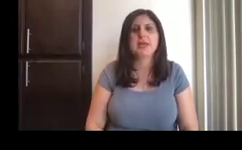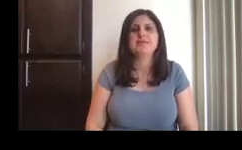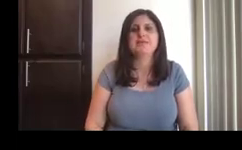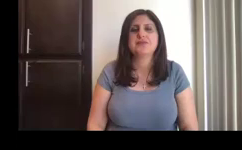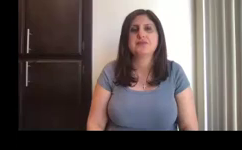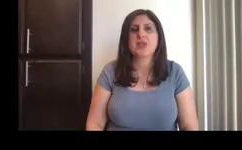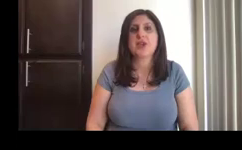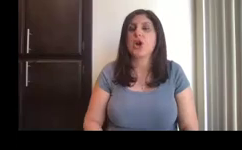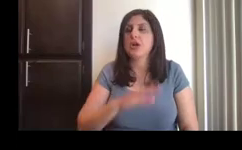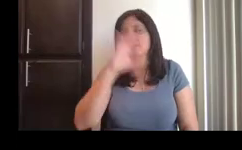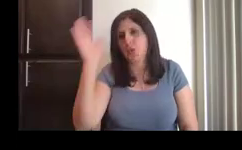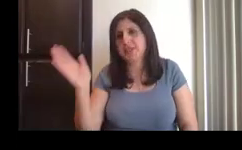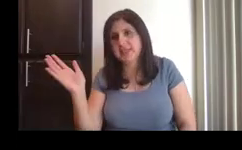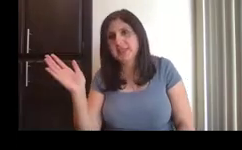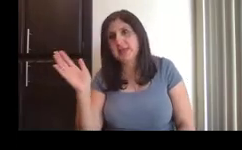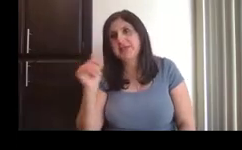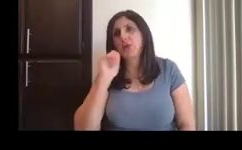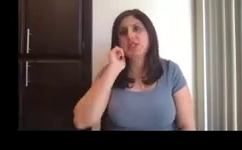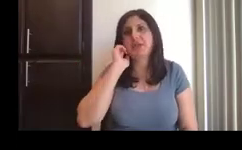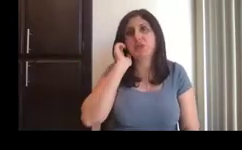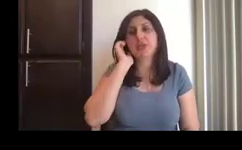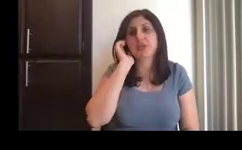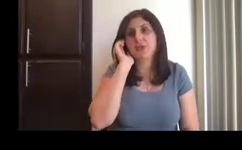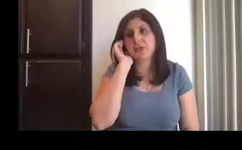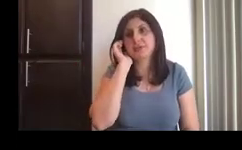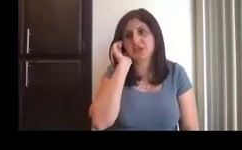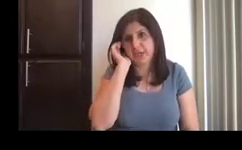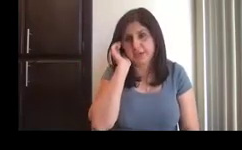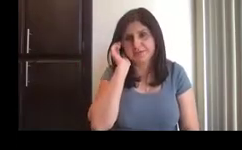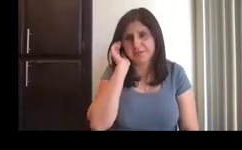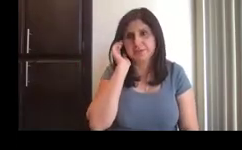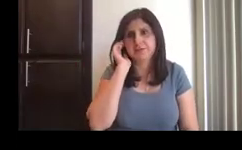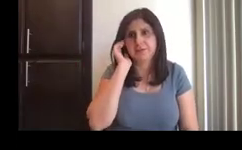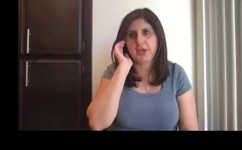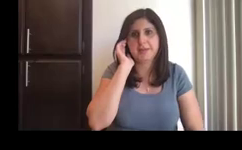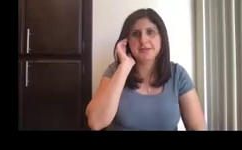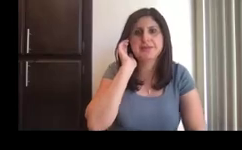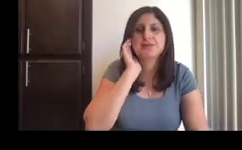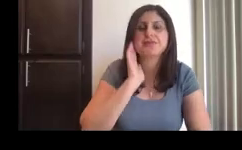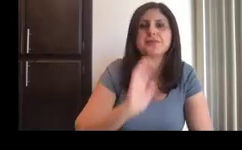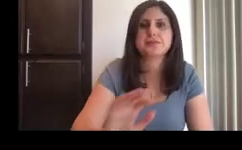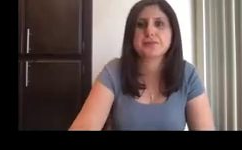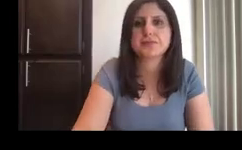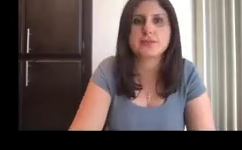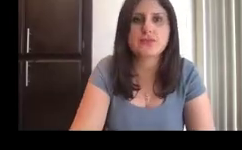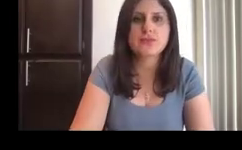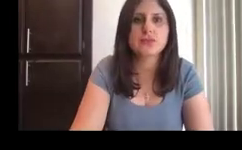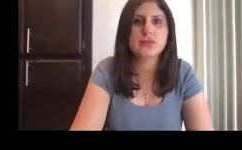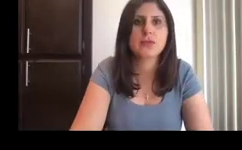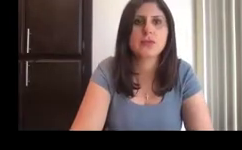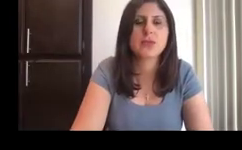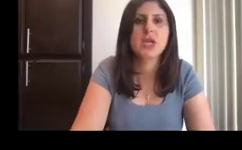and there are more sentence types, of course, but you will learn those much later. Okay.